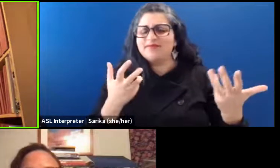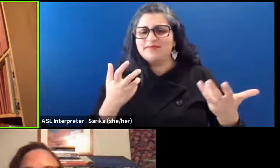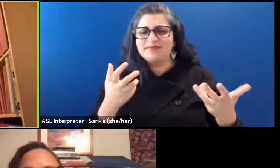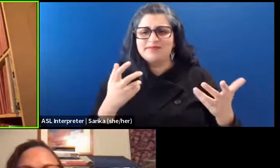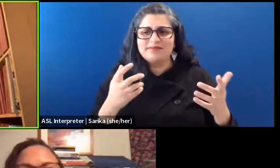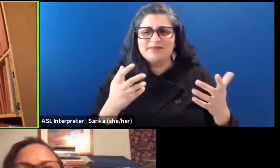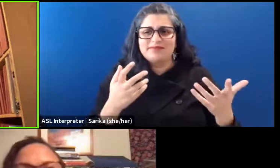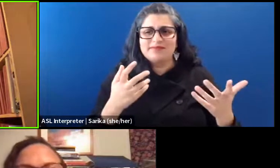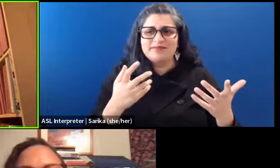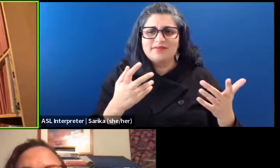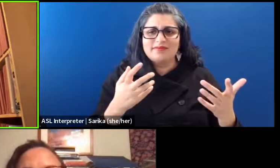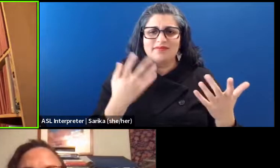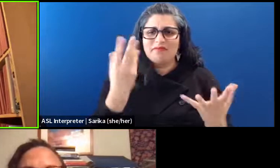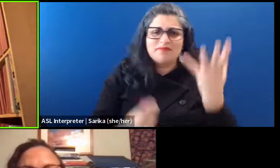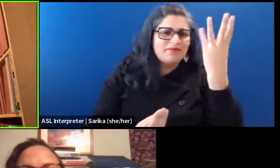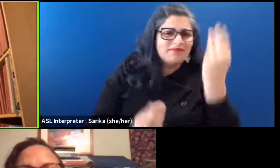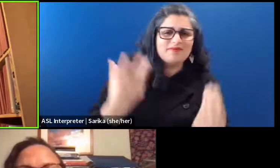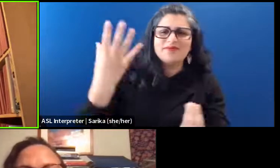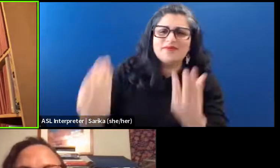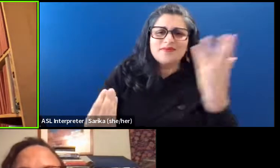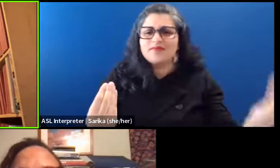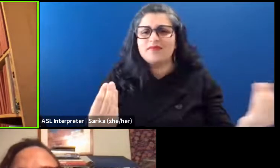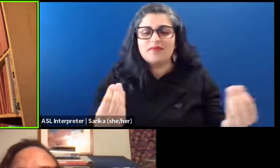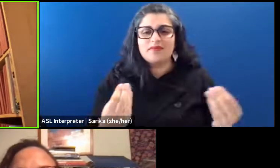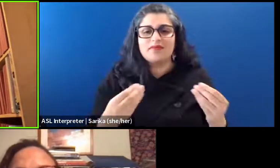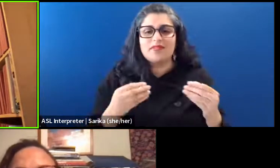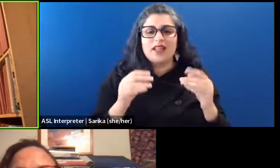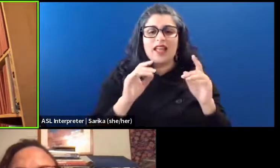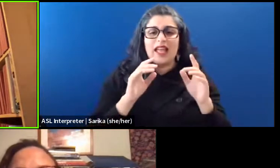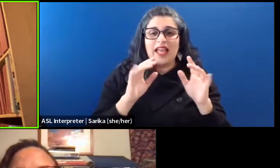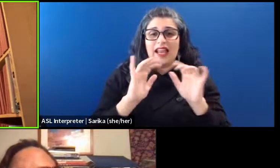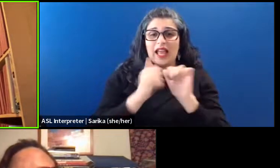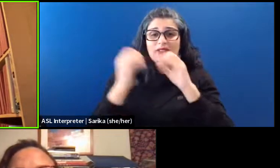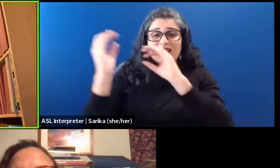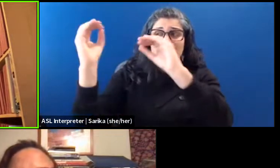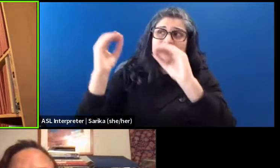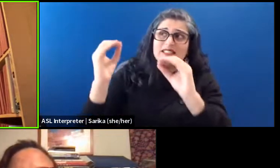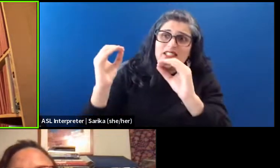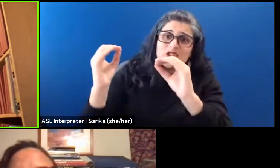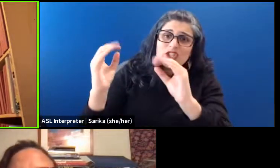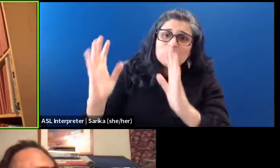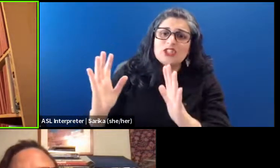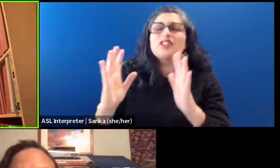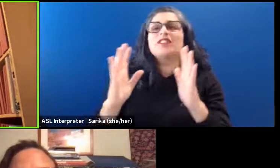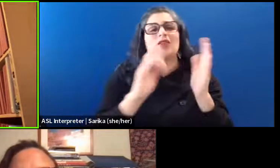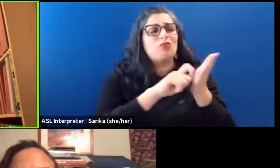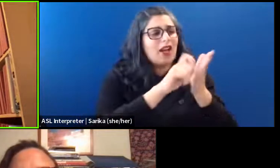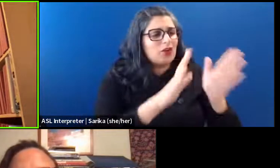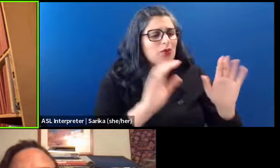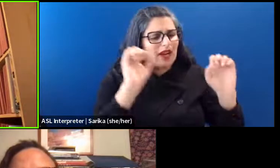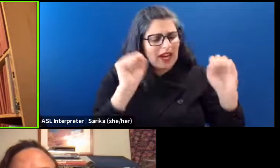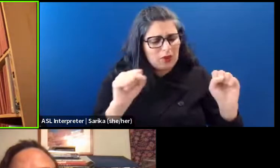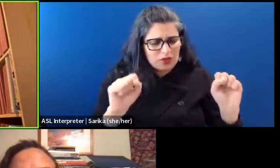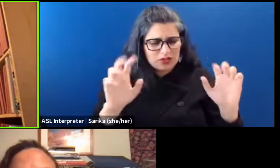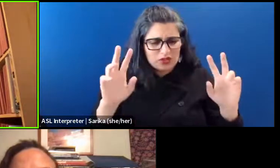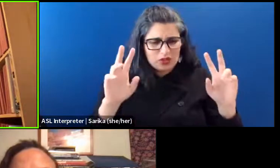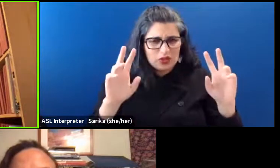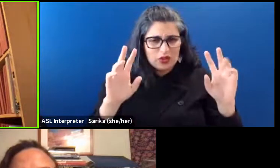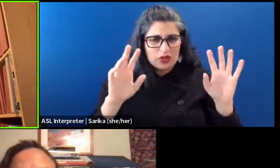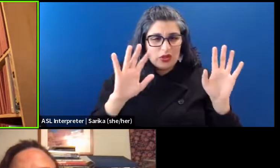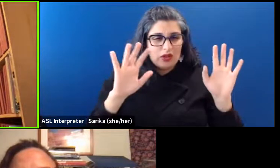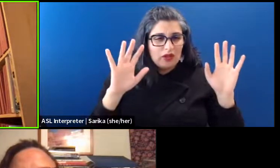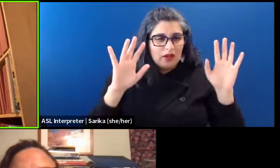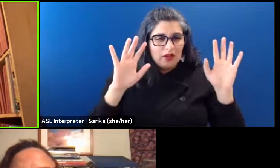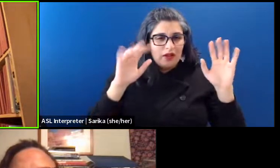ways in which, you know, all of these writers, these teachers have been able to turn towards that fragmentation